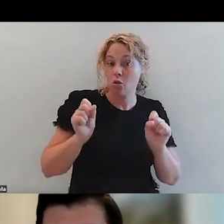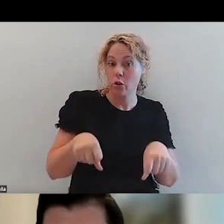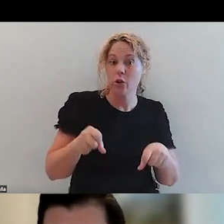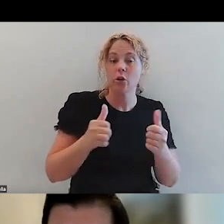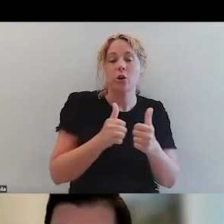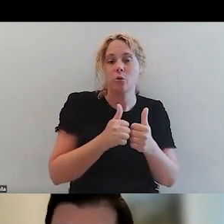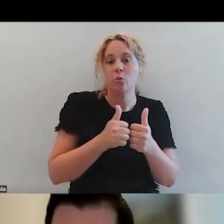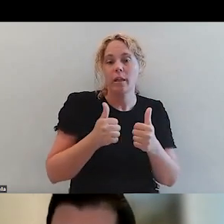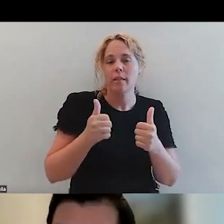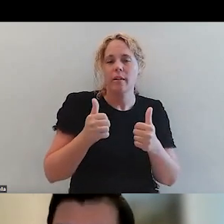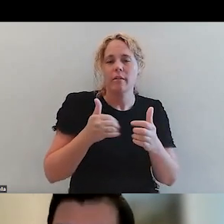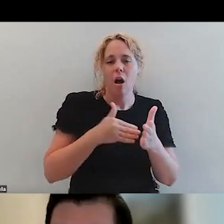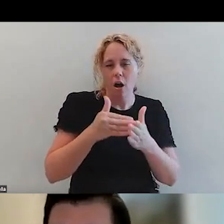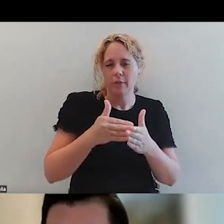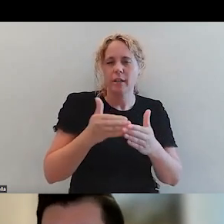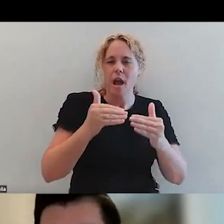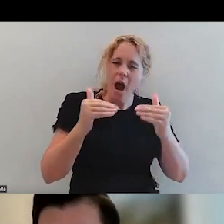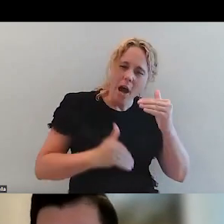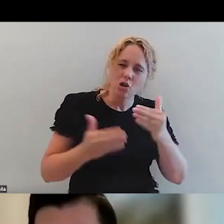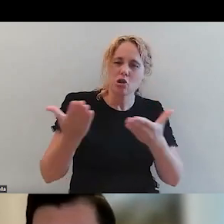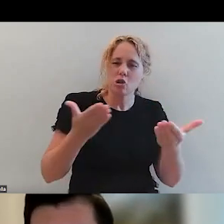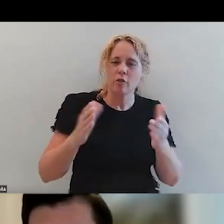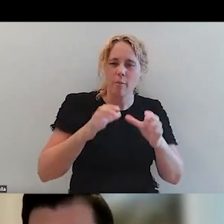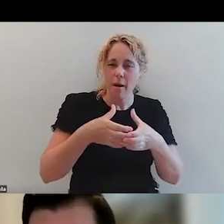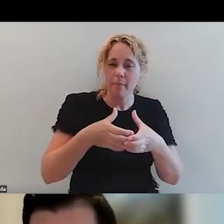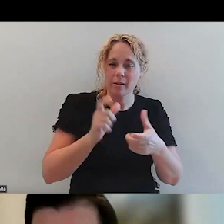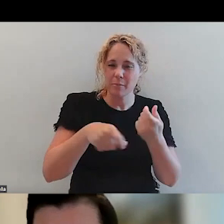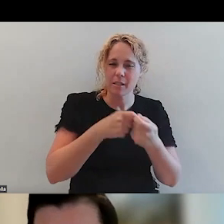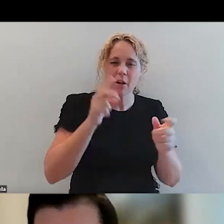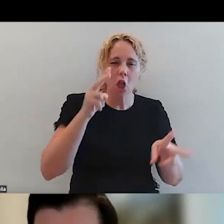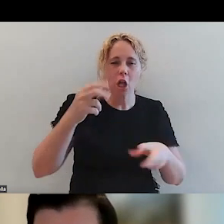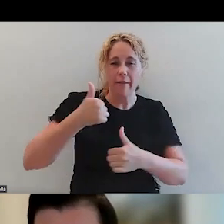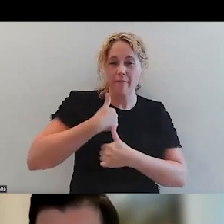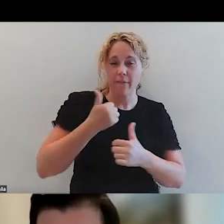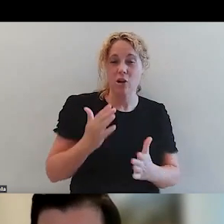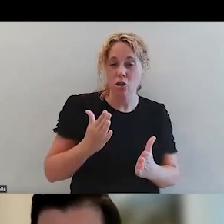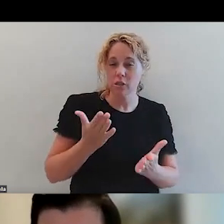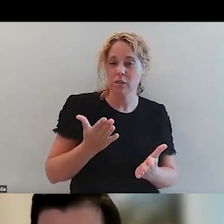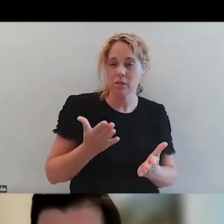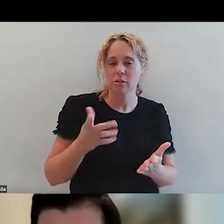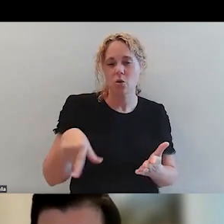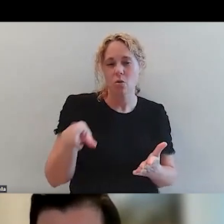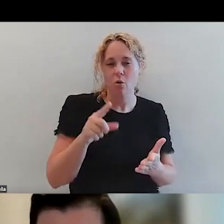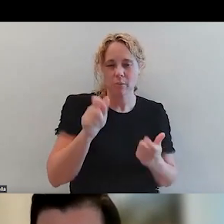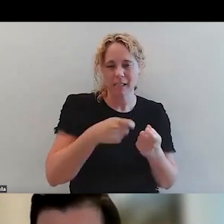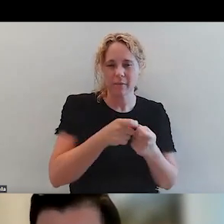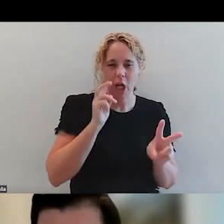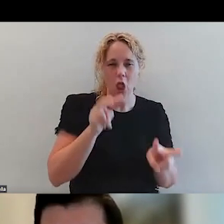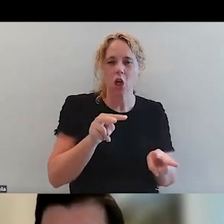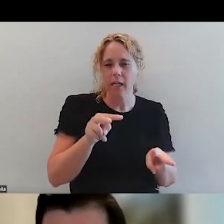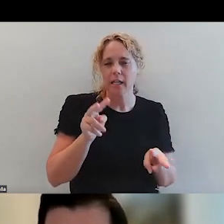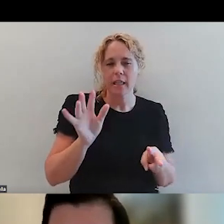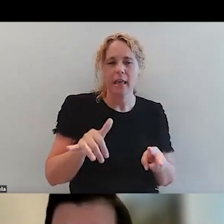those often underserved populations, one in particular looking at veterans. So being able to increase that by